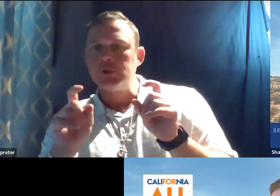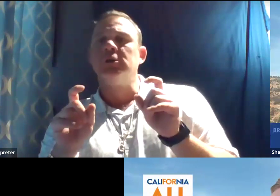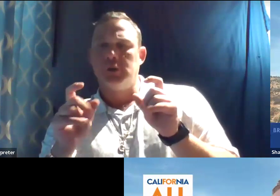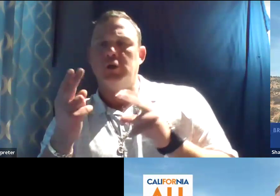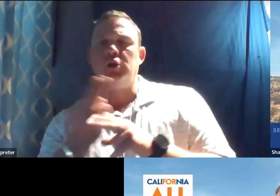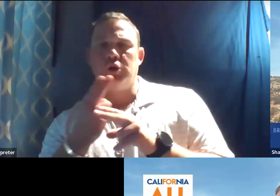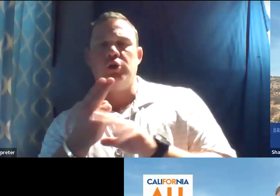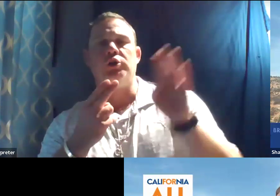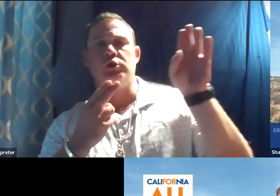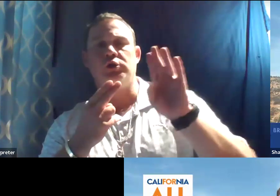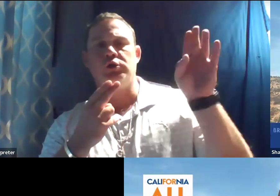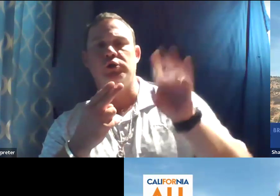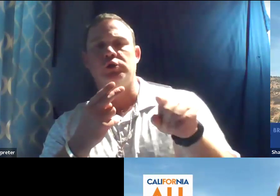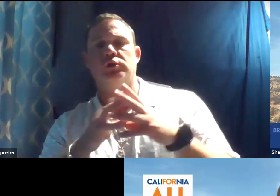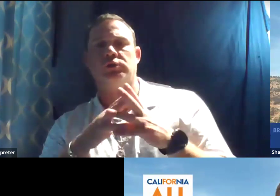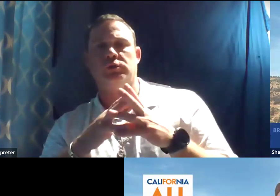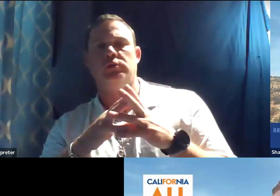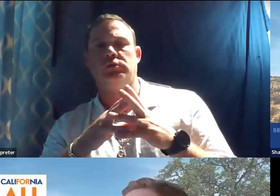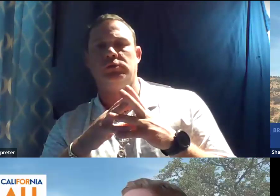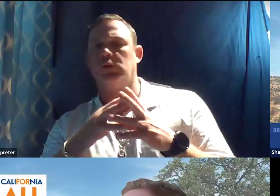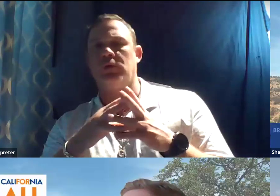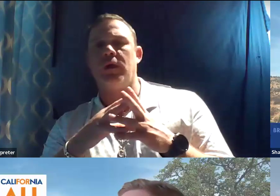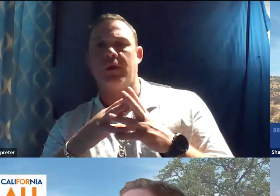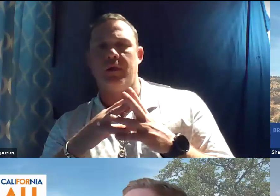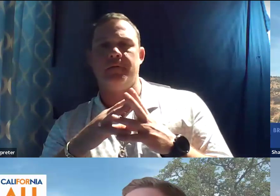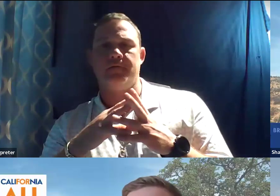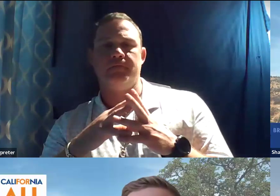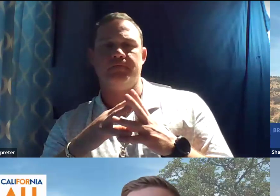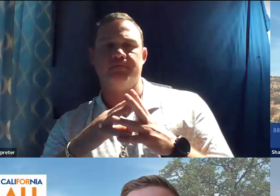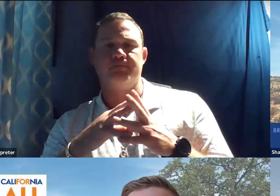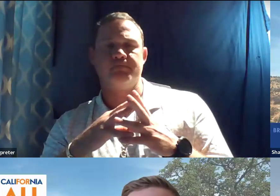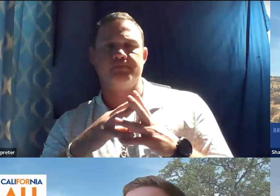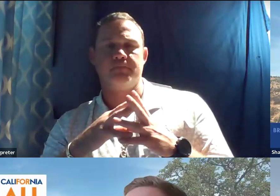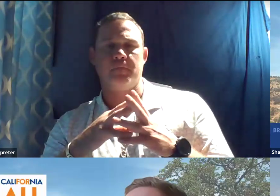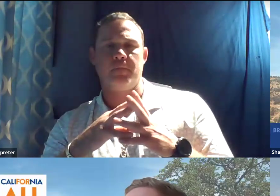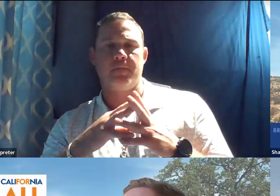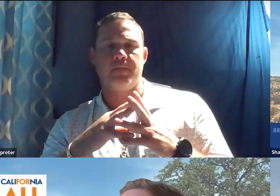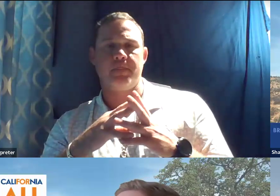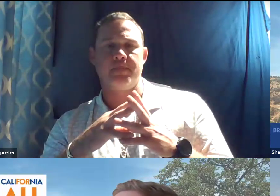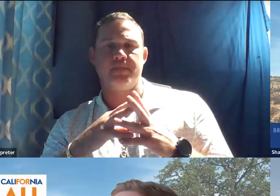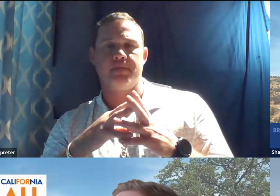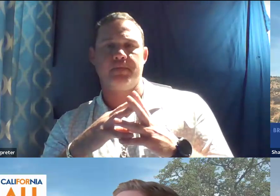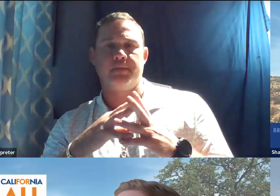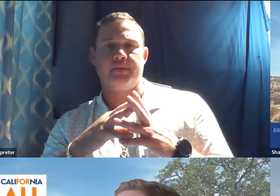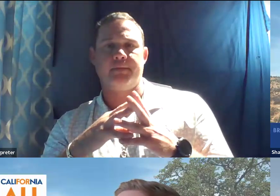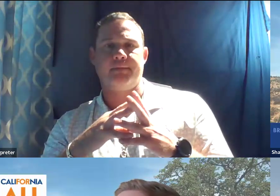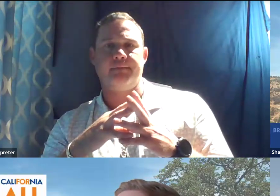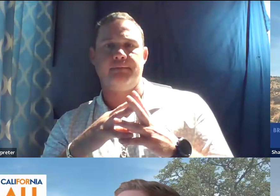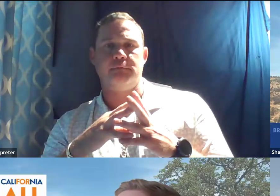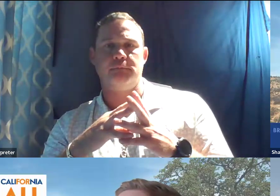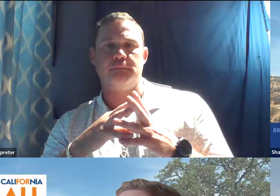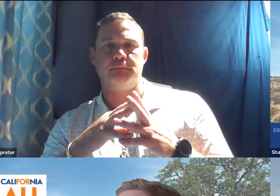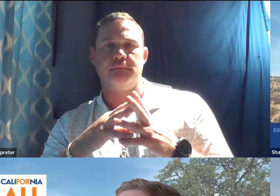use the raise your hand feature or the Q&A feature, and we'll happily work with you to get your question asked. Ralph, I see